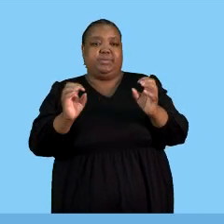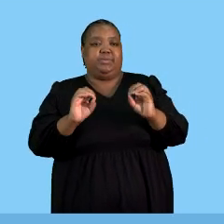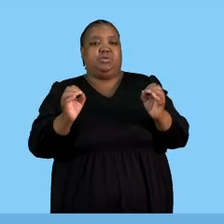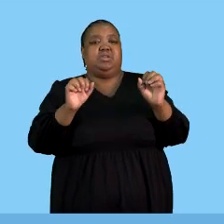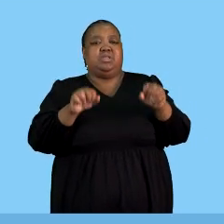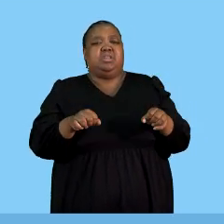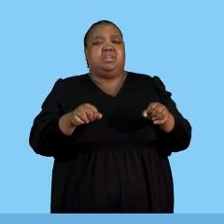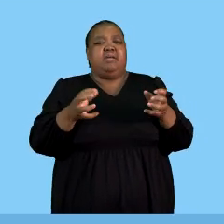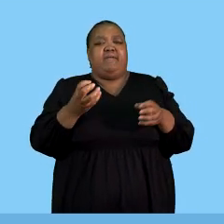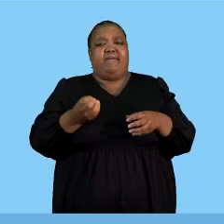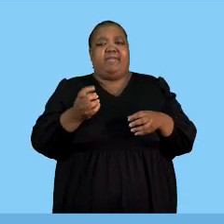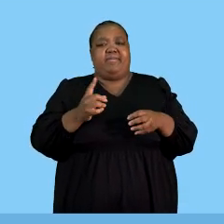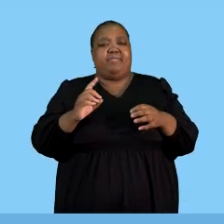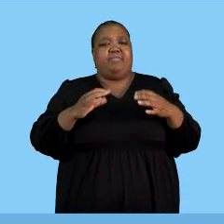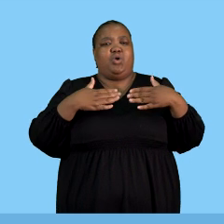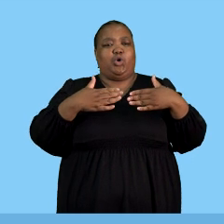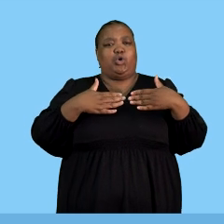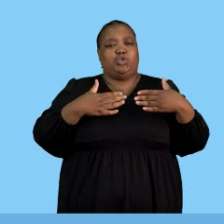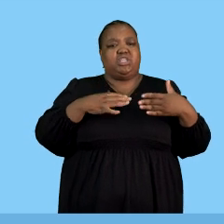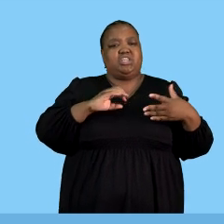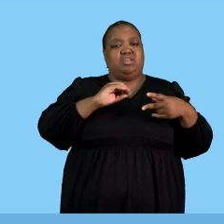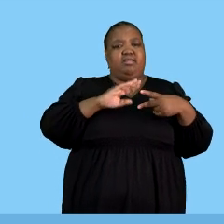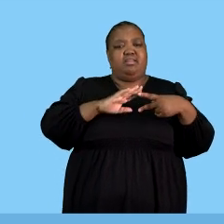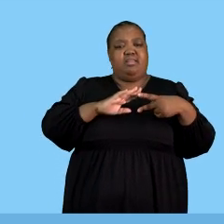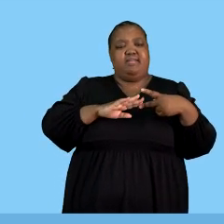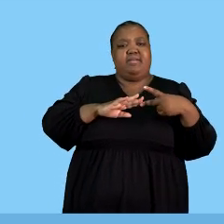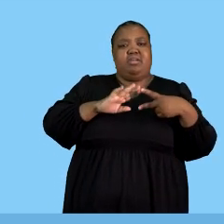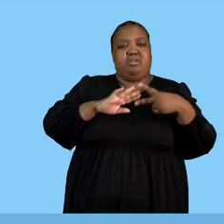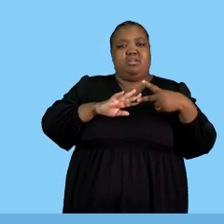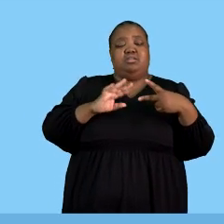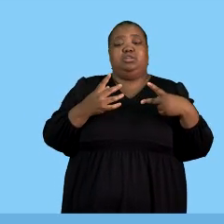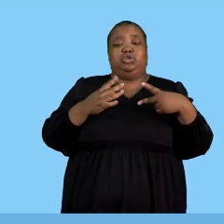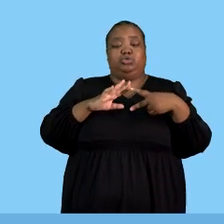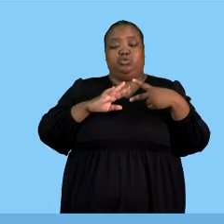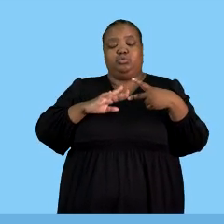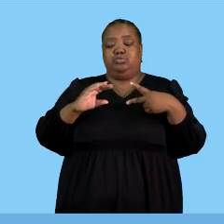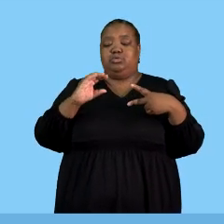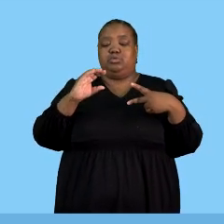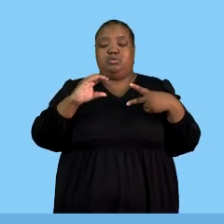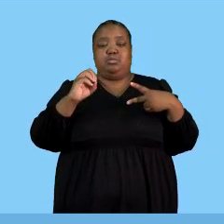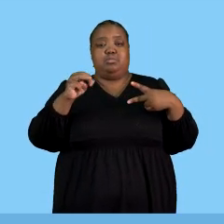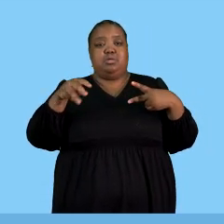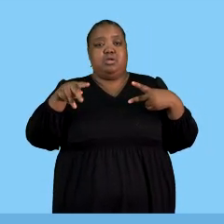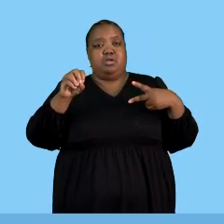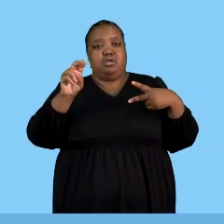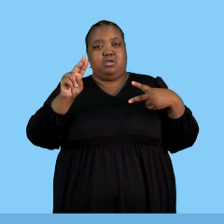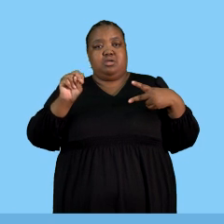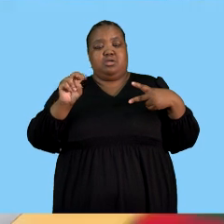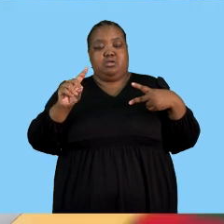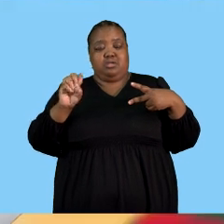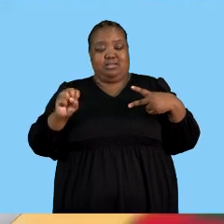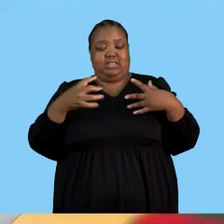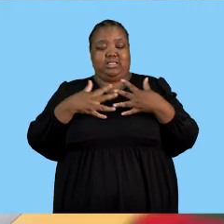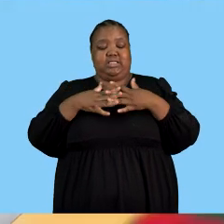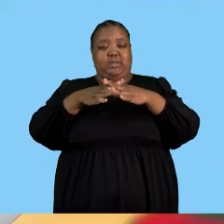and oxygen. And then we can also have mixtures of compounds, where we have two different compounds that are mixed together in the same place